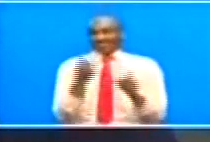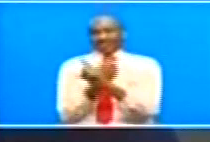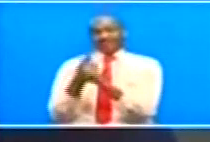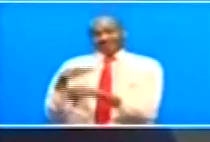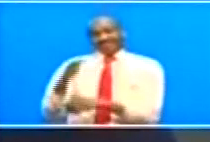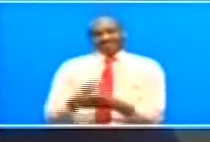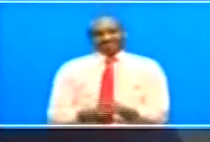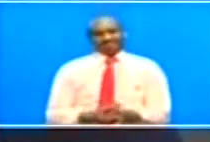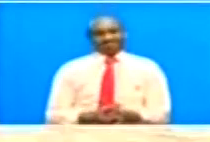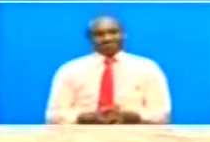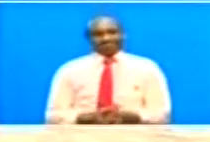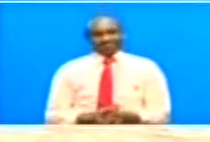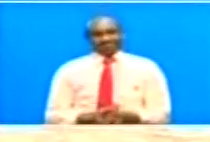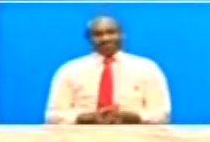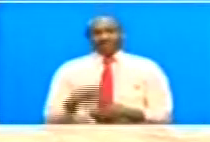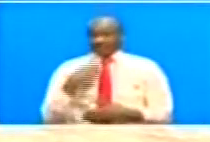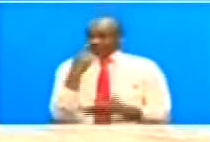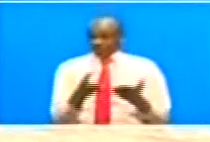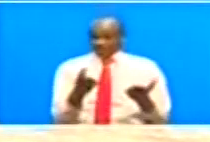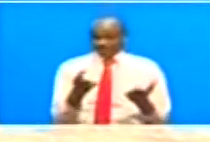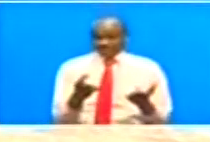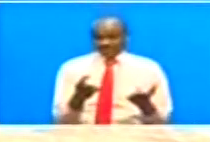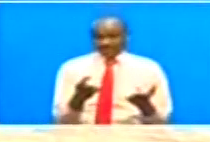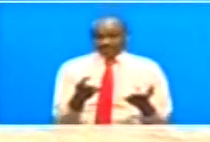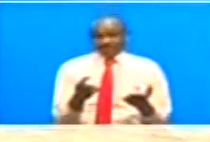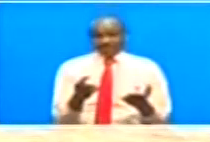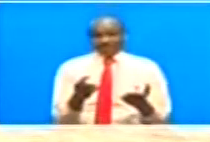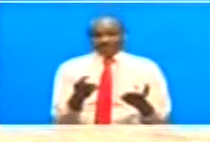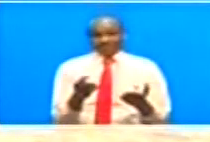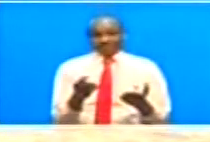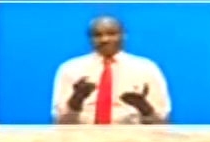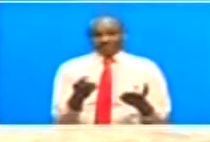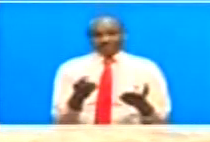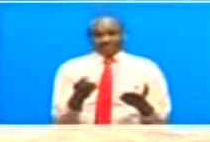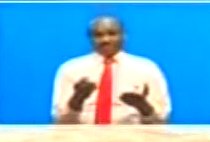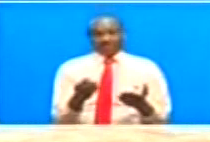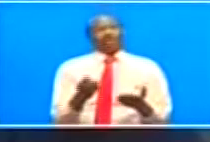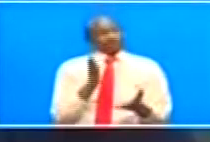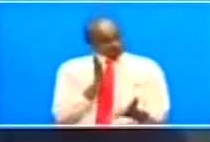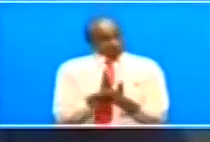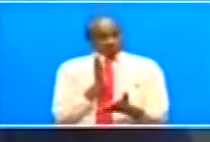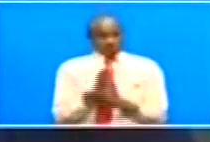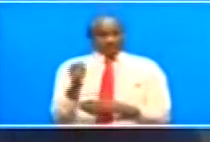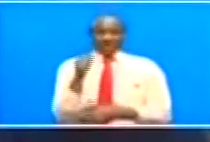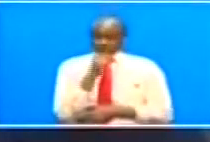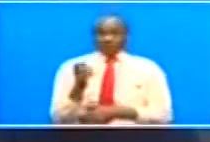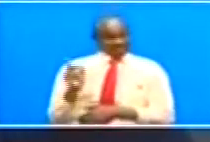overall, but I'm not happy with that. It has to win. Well, there's been quite a few owners, and